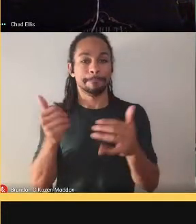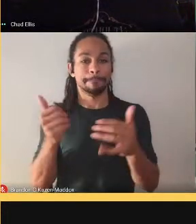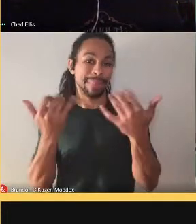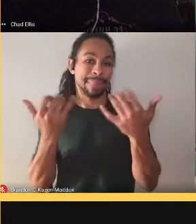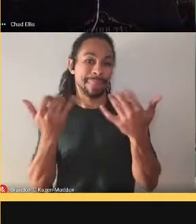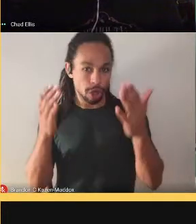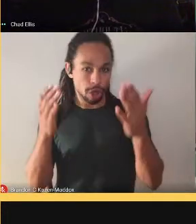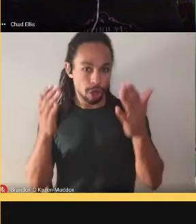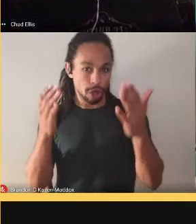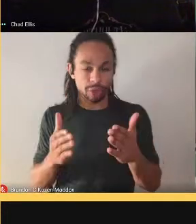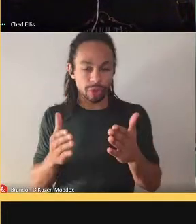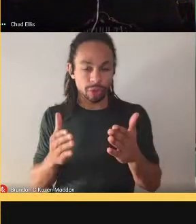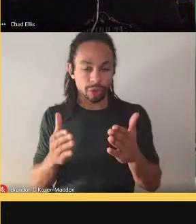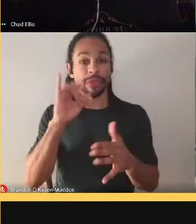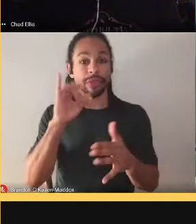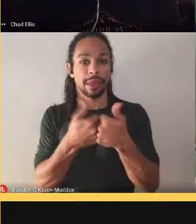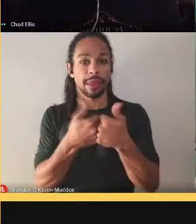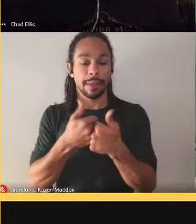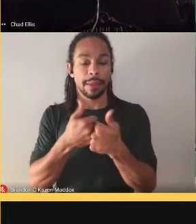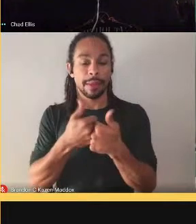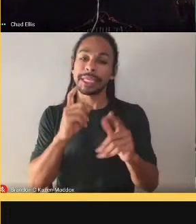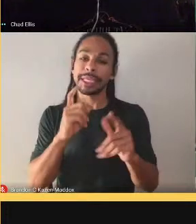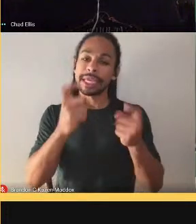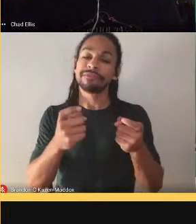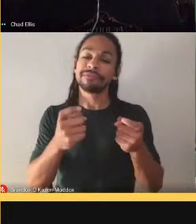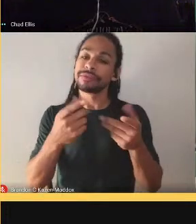what their character is about, and